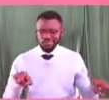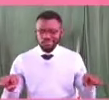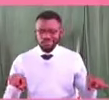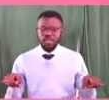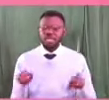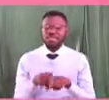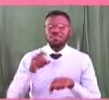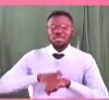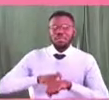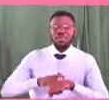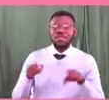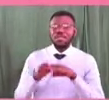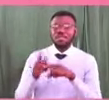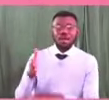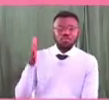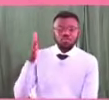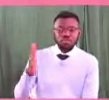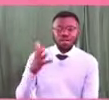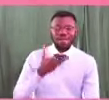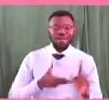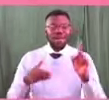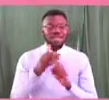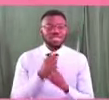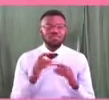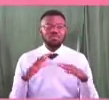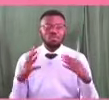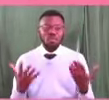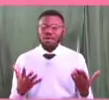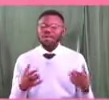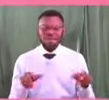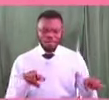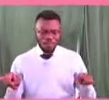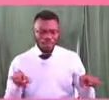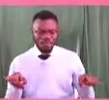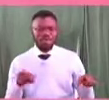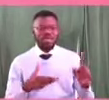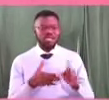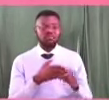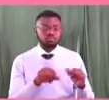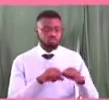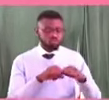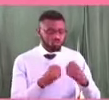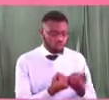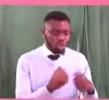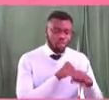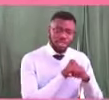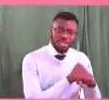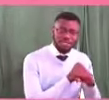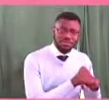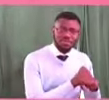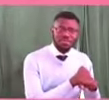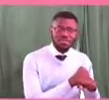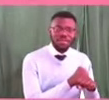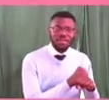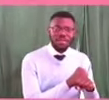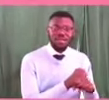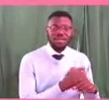that ultimately we shall achieve both of them. Social protection